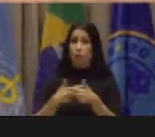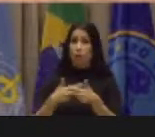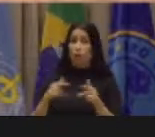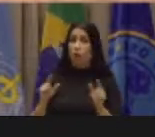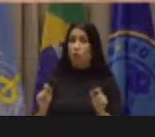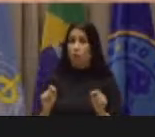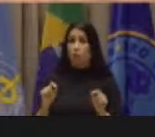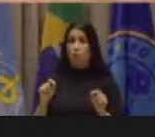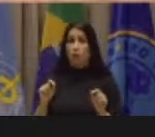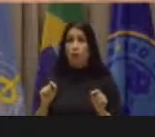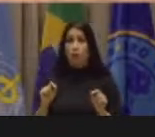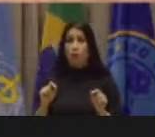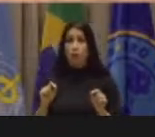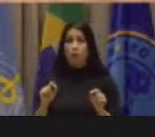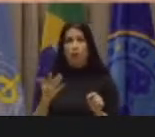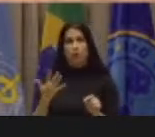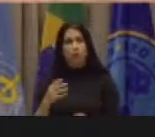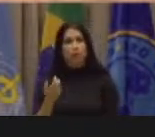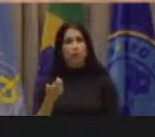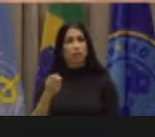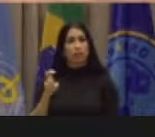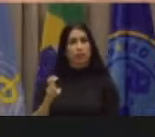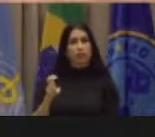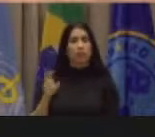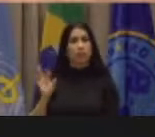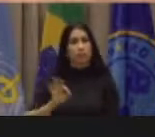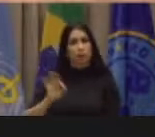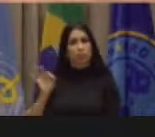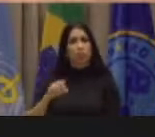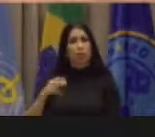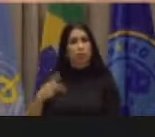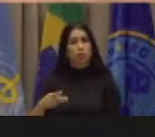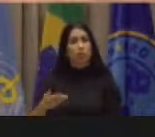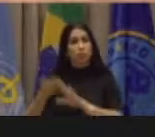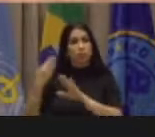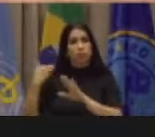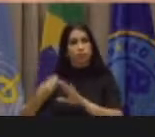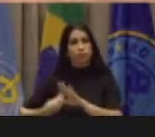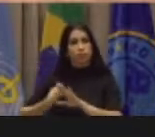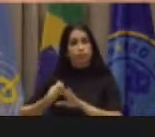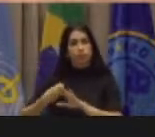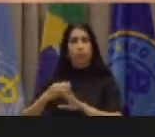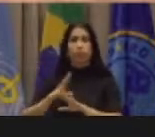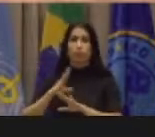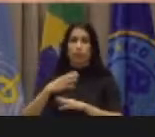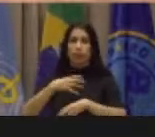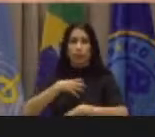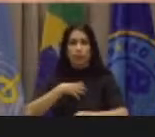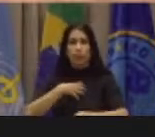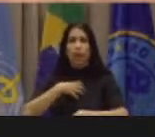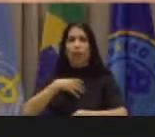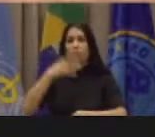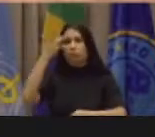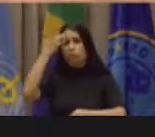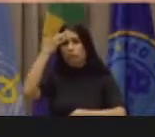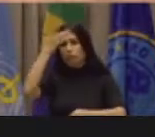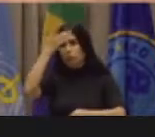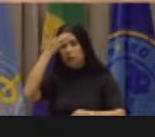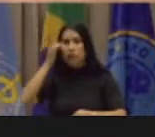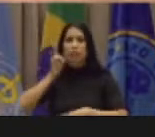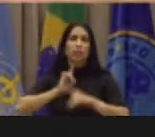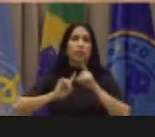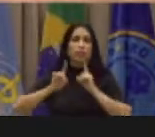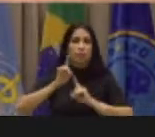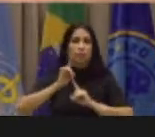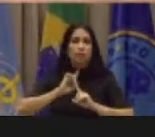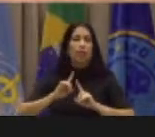And another issue is that the neurological issues were present. I